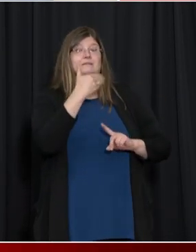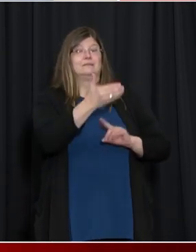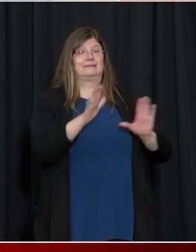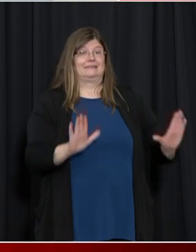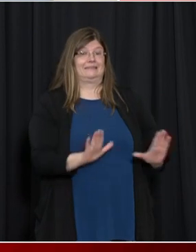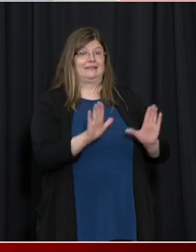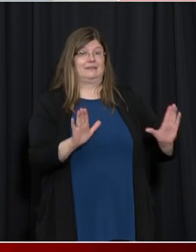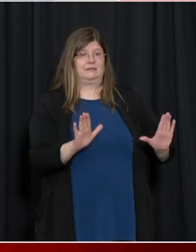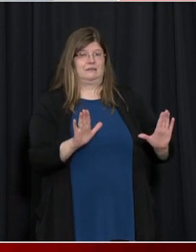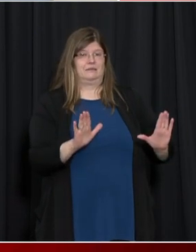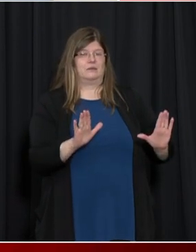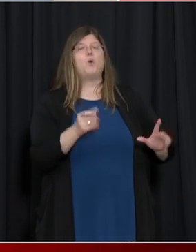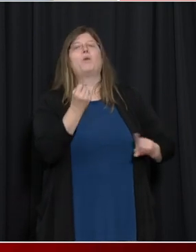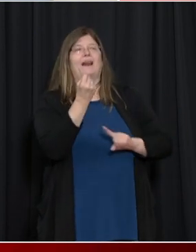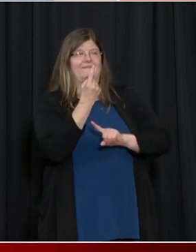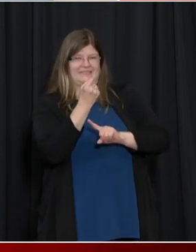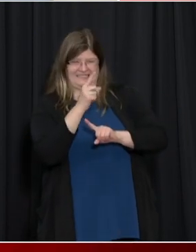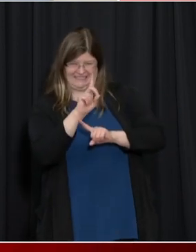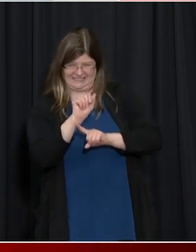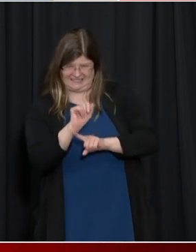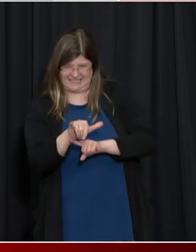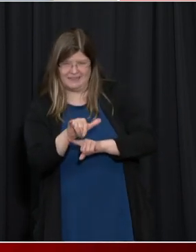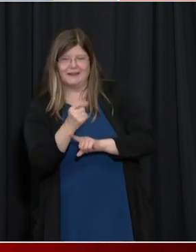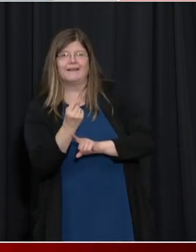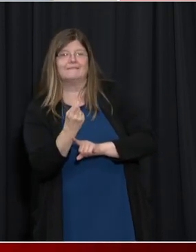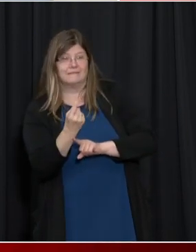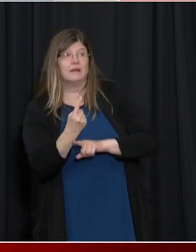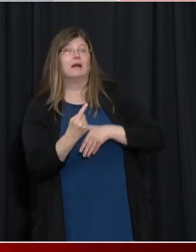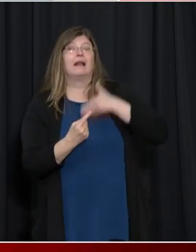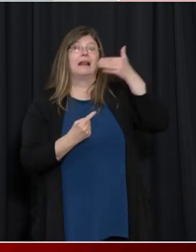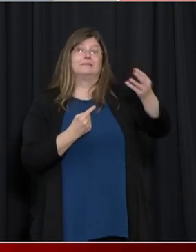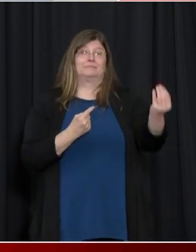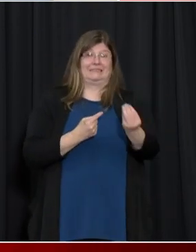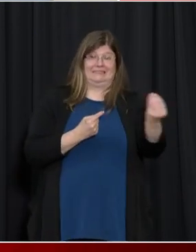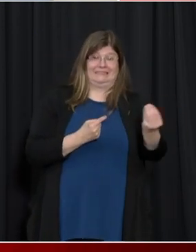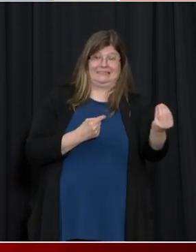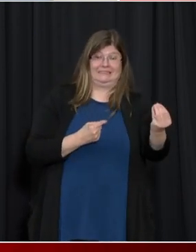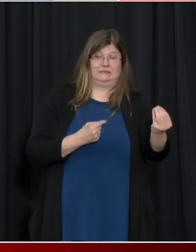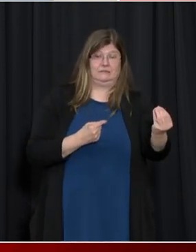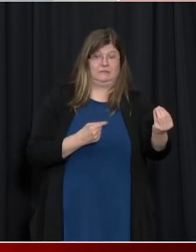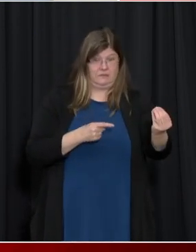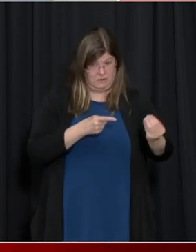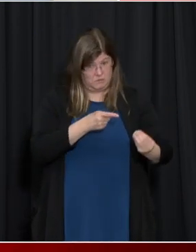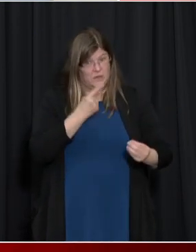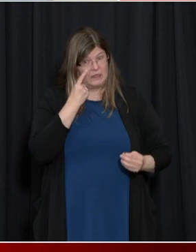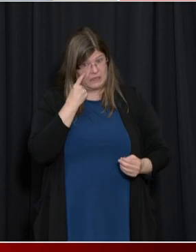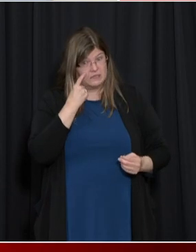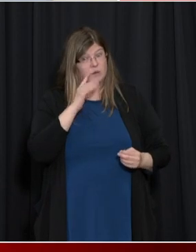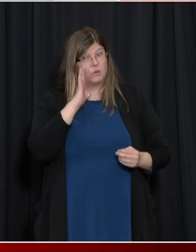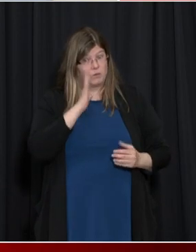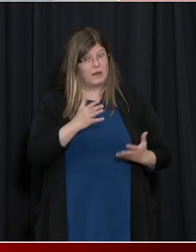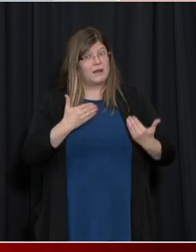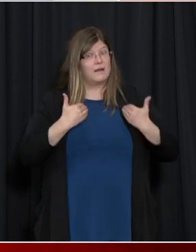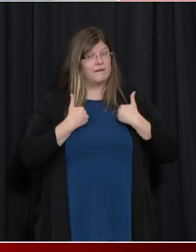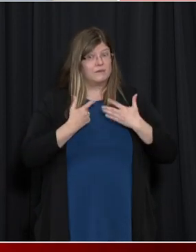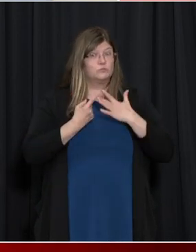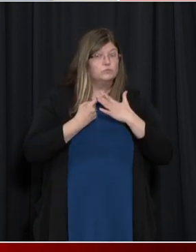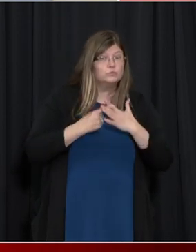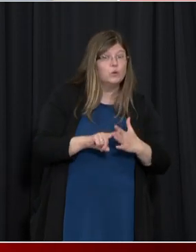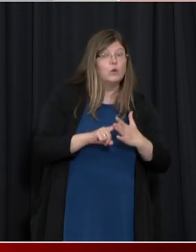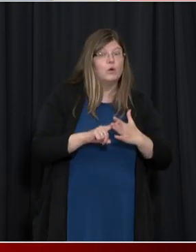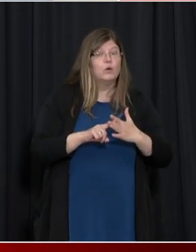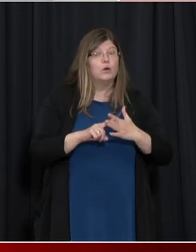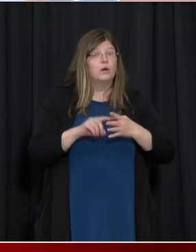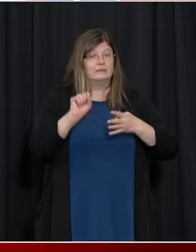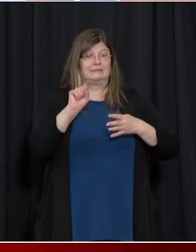Do you consider, Mayor or Dr. Nesbitt, that you'd be in stage 1 as of Monday or Tuesday? We will